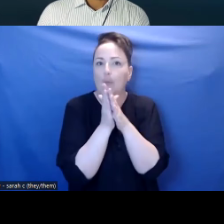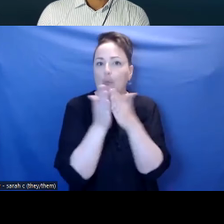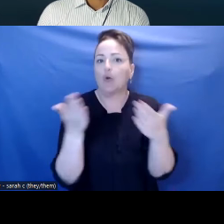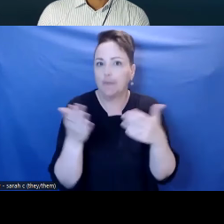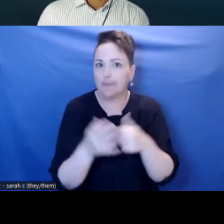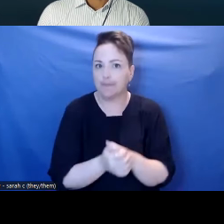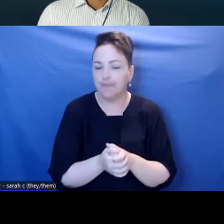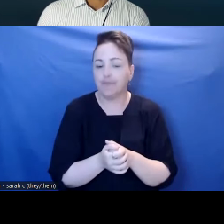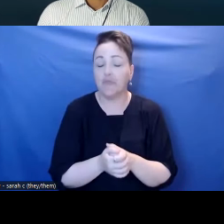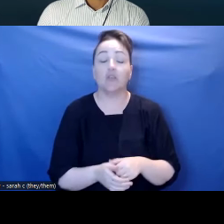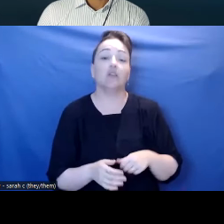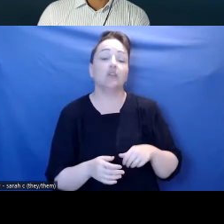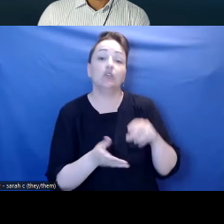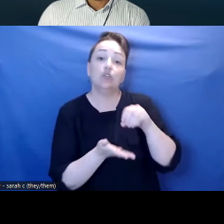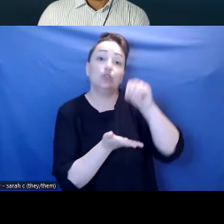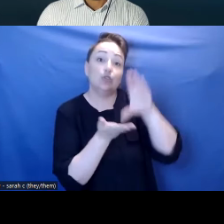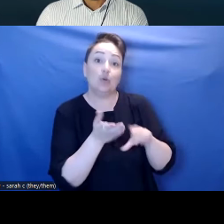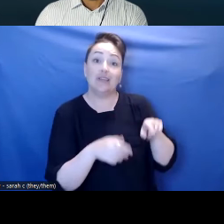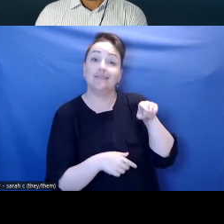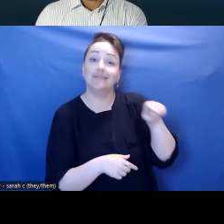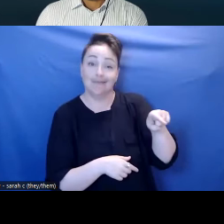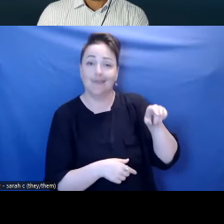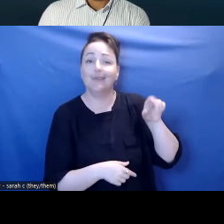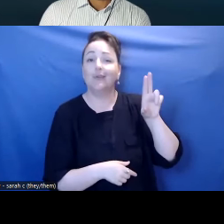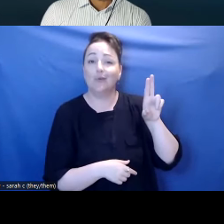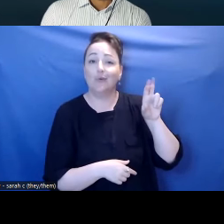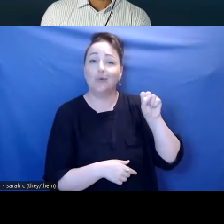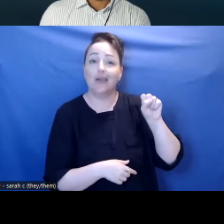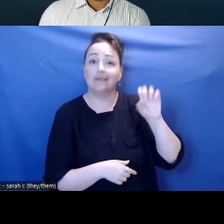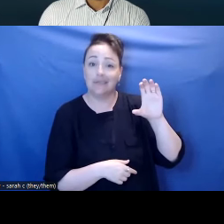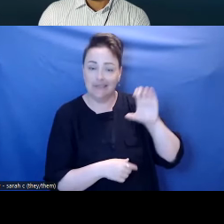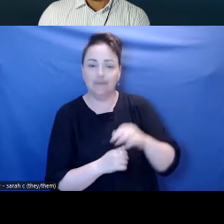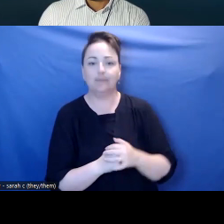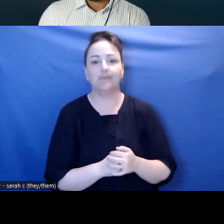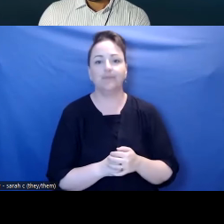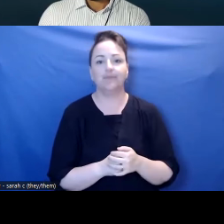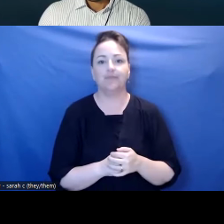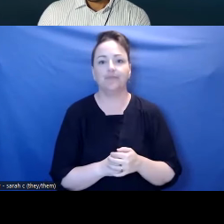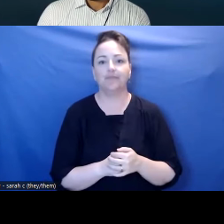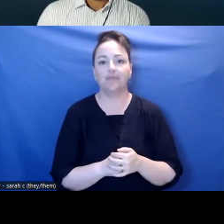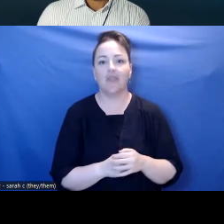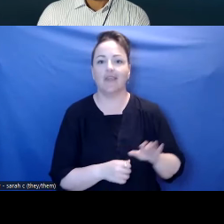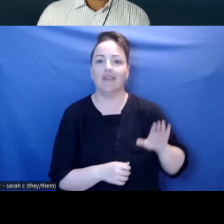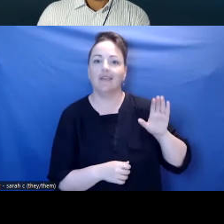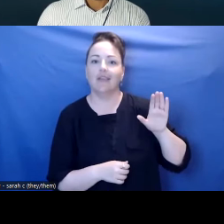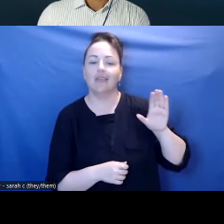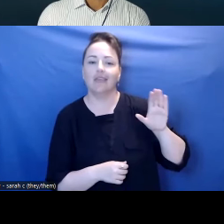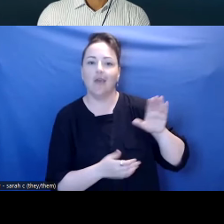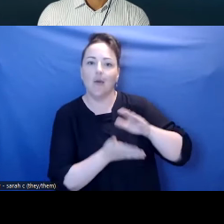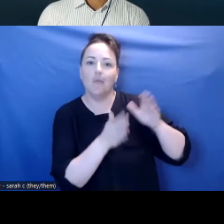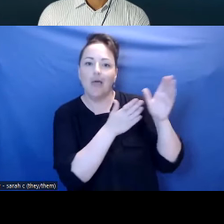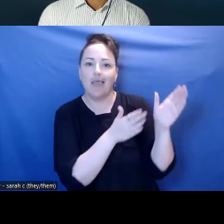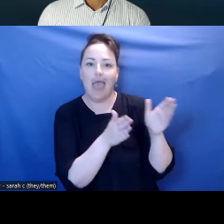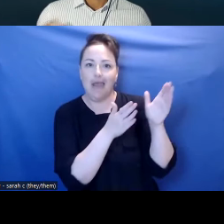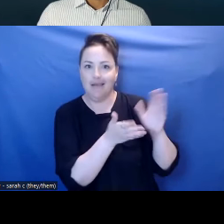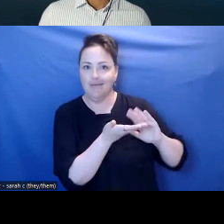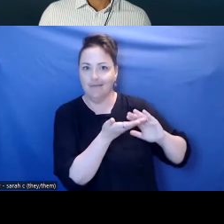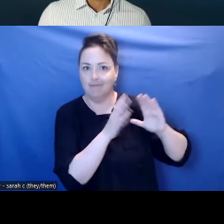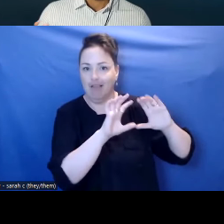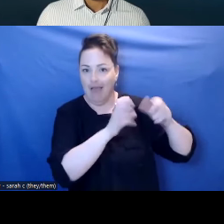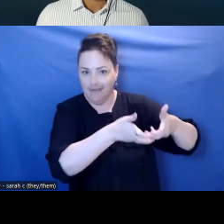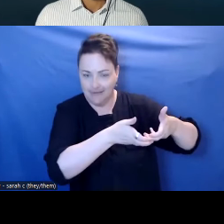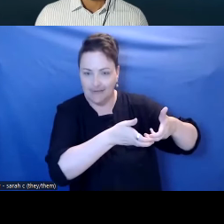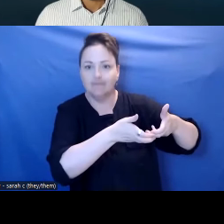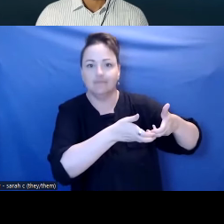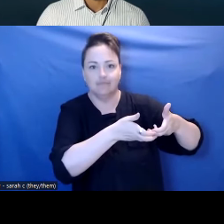at USC in the site, in Elizabeth Valletta's site planning class, to create a design lookbook to inspire you all